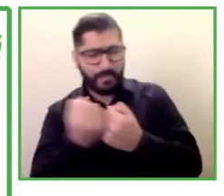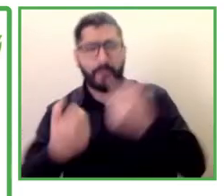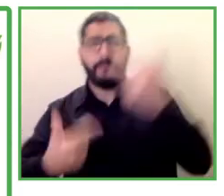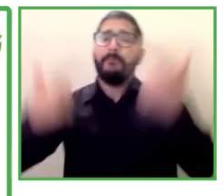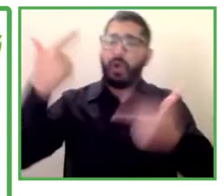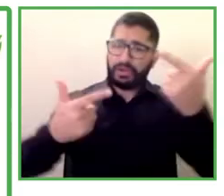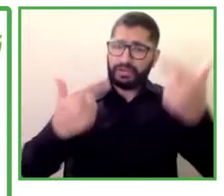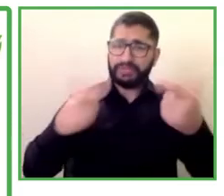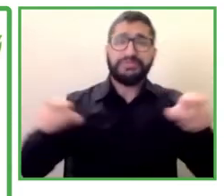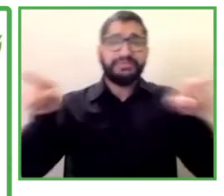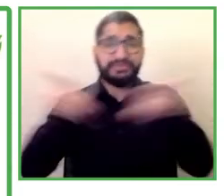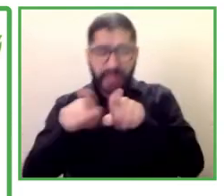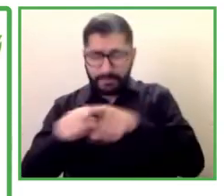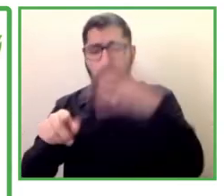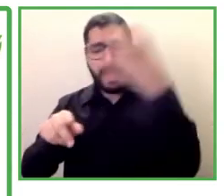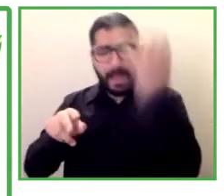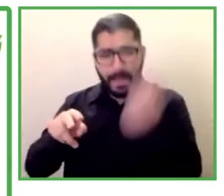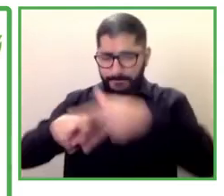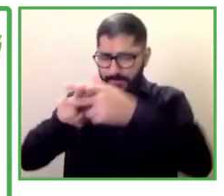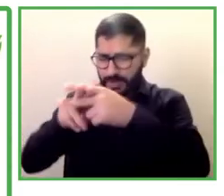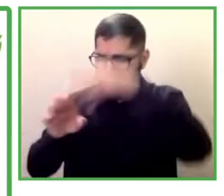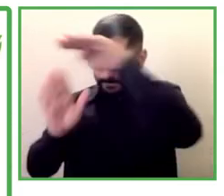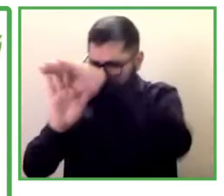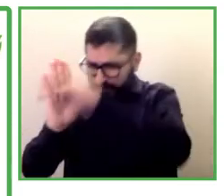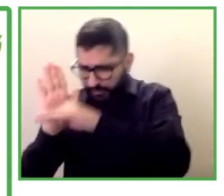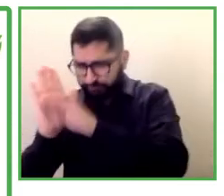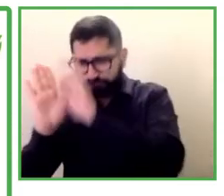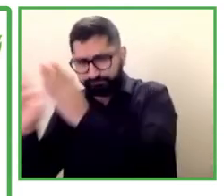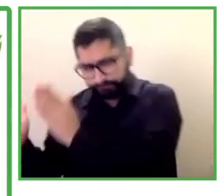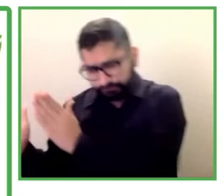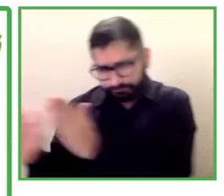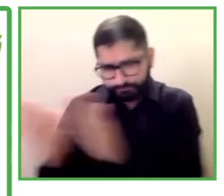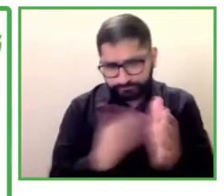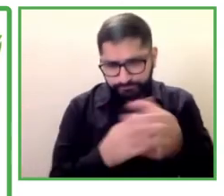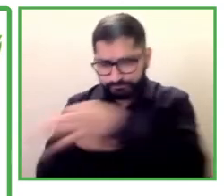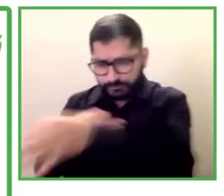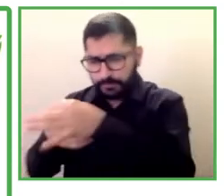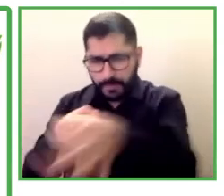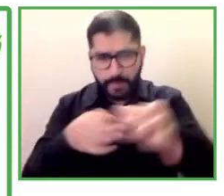expert level testimony, subject matter expertise,